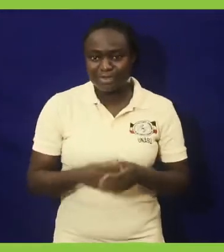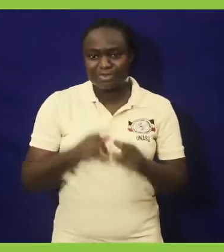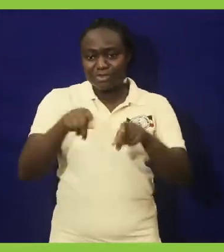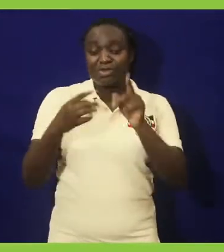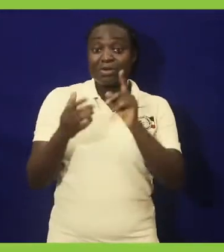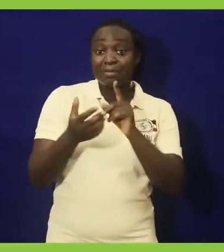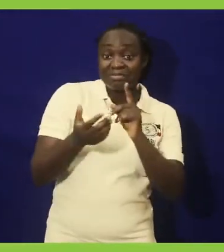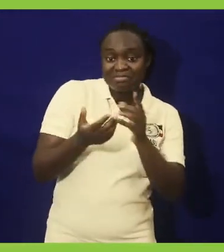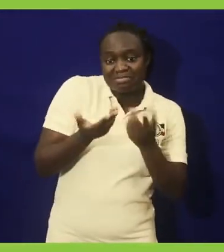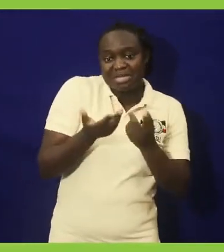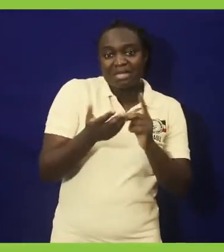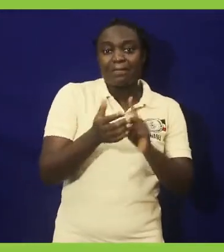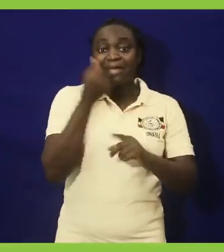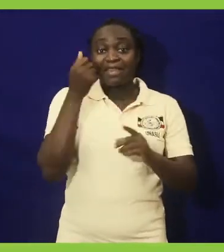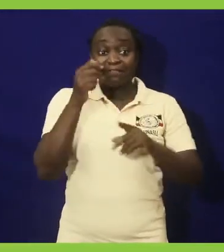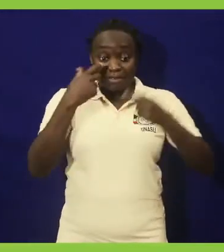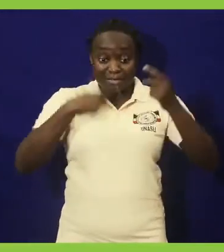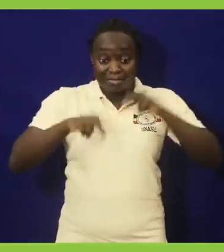flowers.